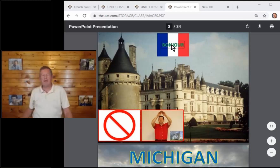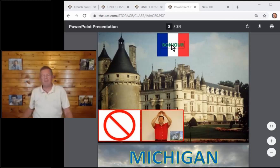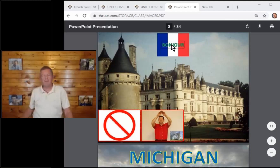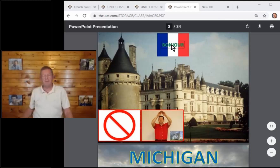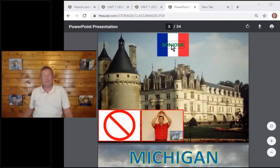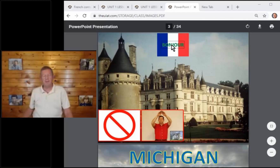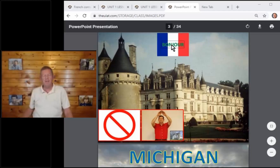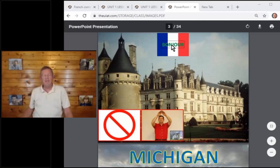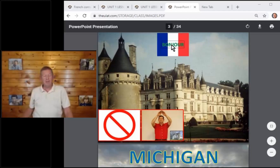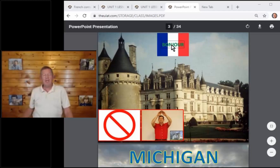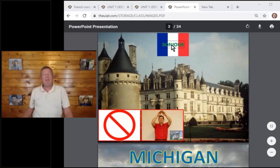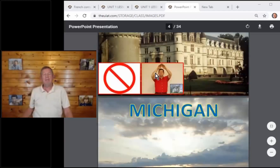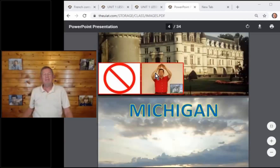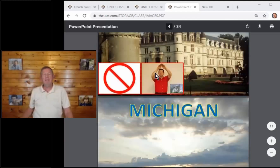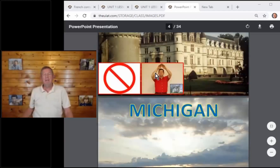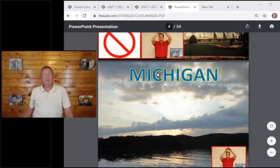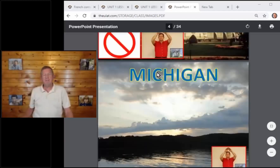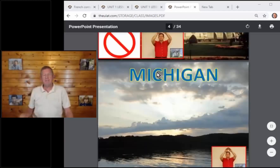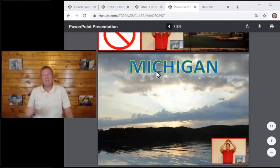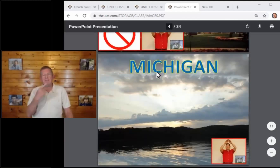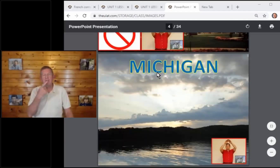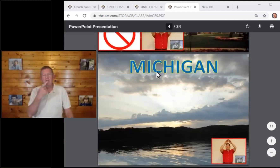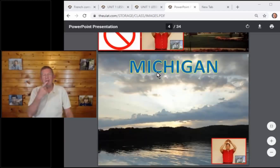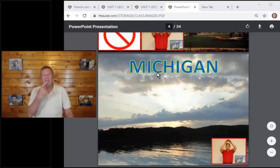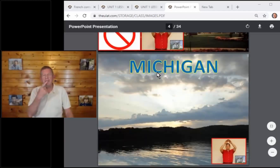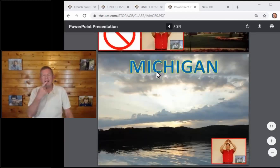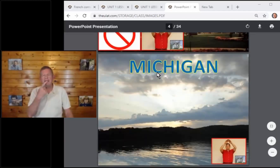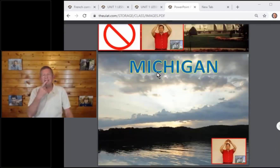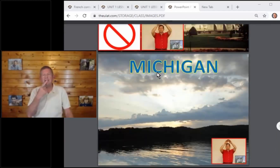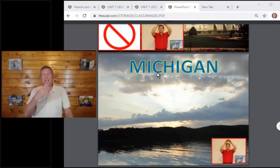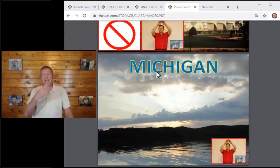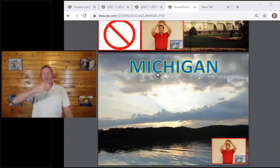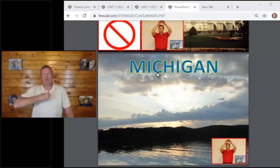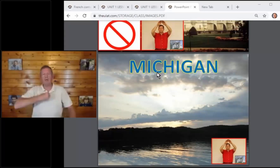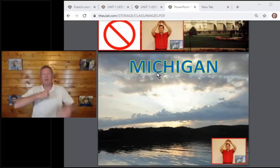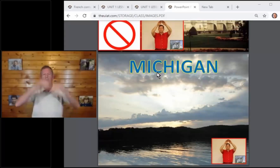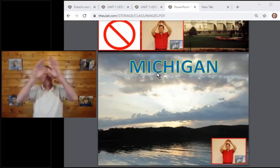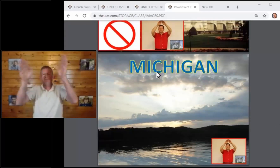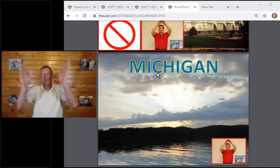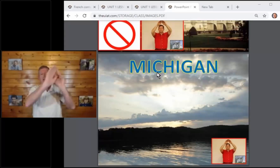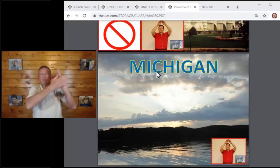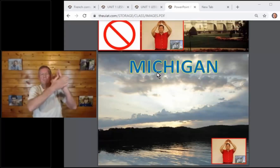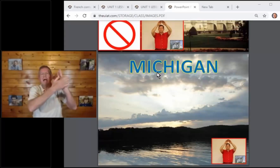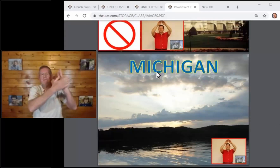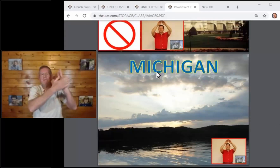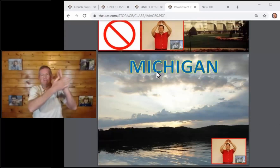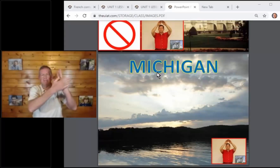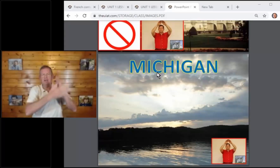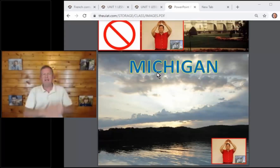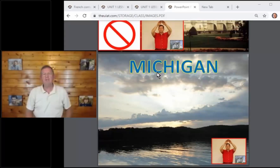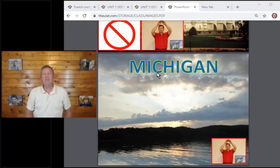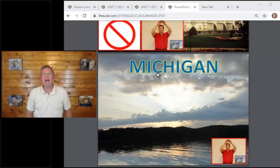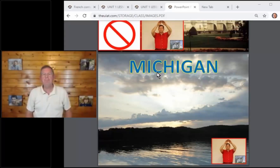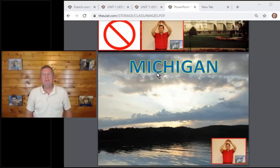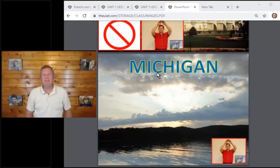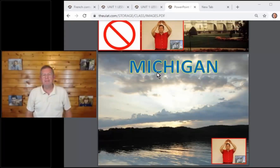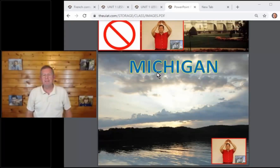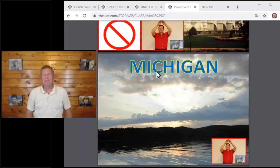j'irai plus rapidement maintenant. J'habite. Notice I just said j'habite. I didn't say je habite. I